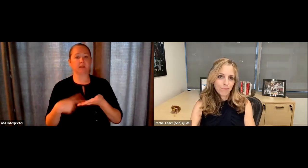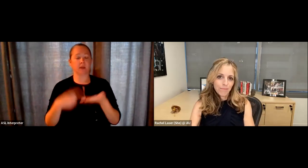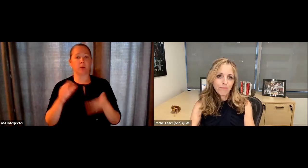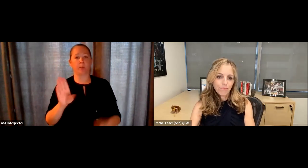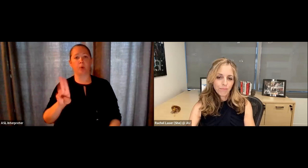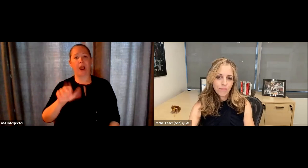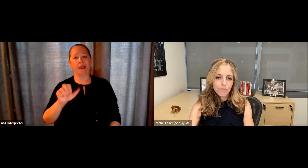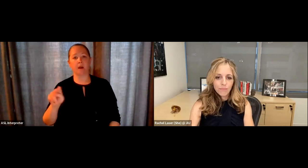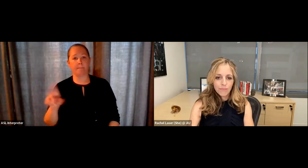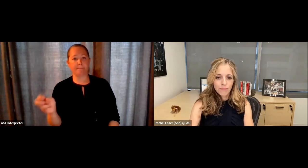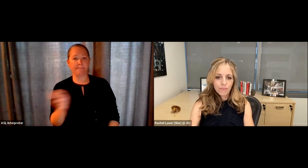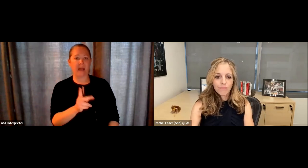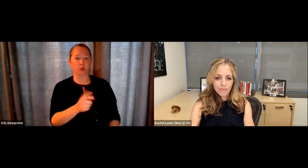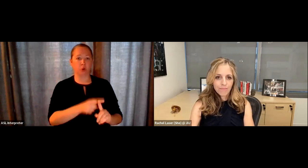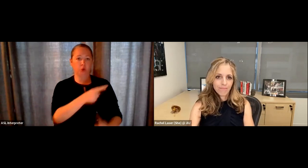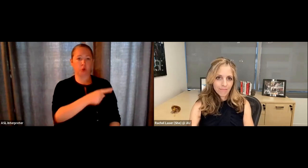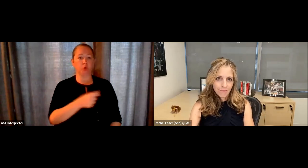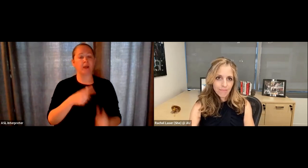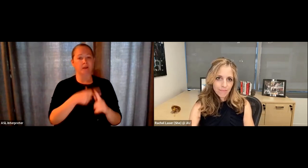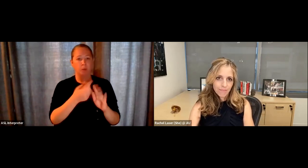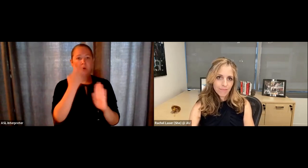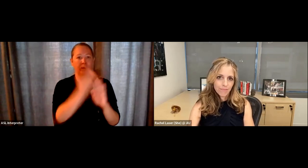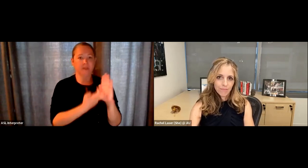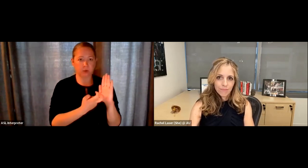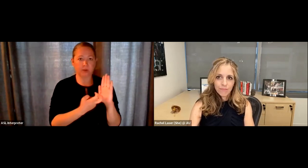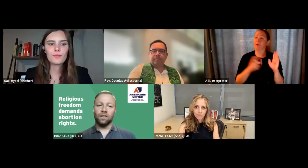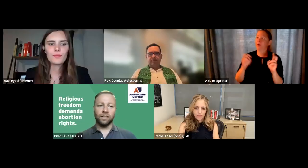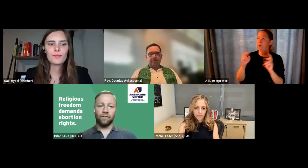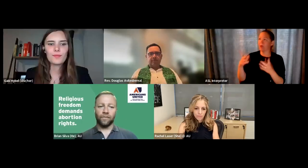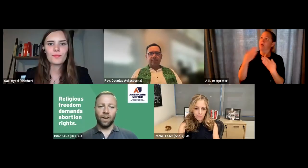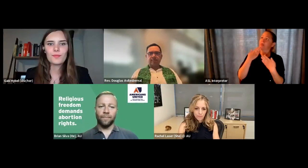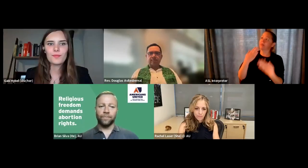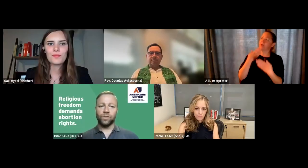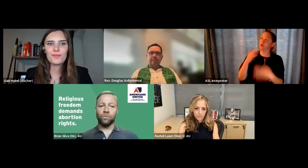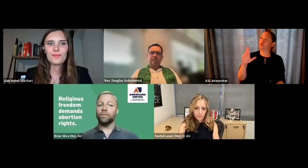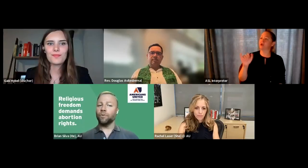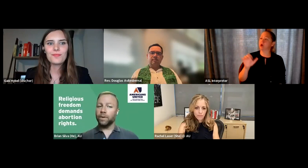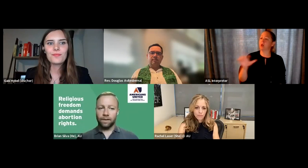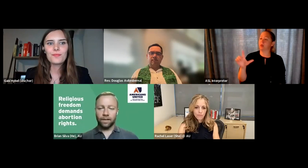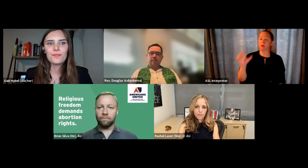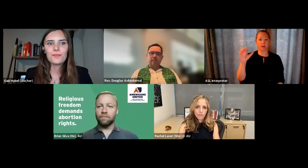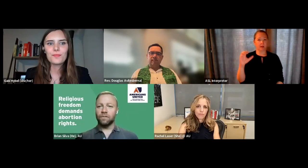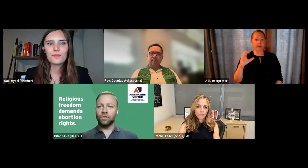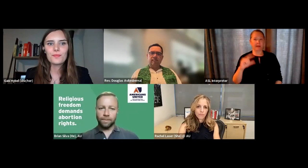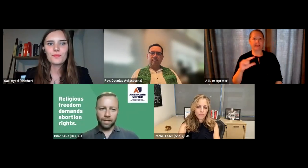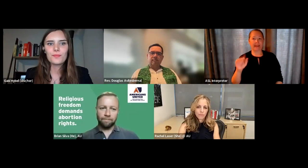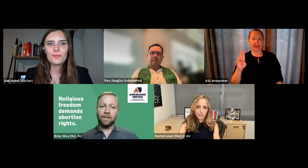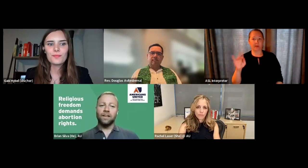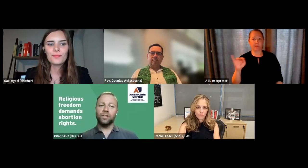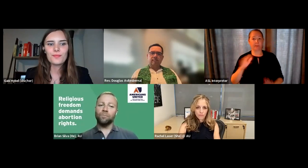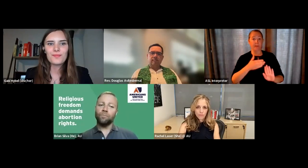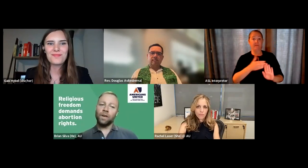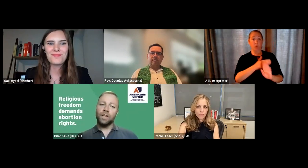it. All right, thanks, Rachel. So Gabi, let's start this off. So before we dive in